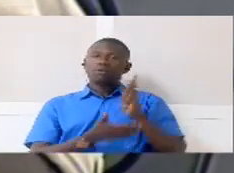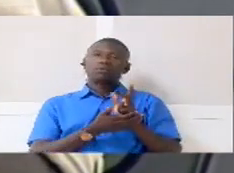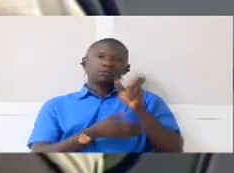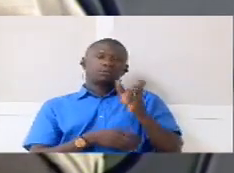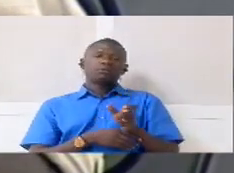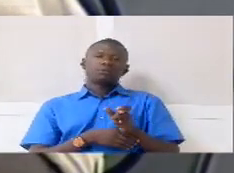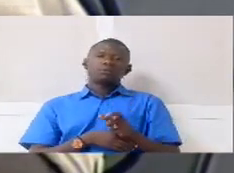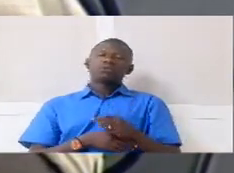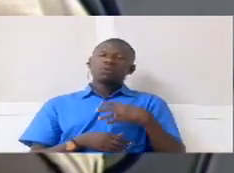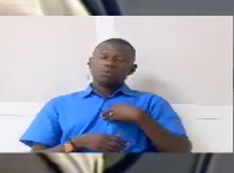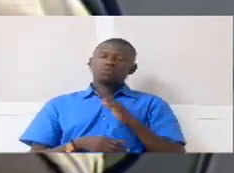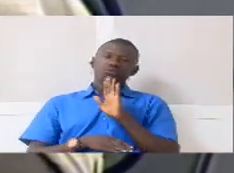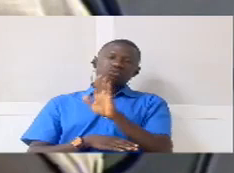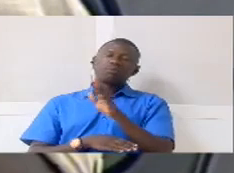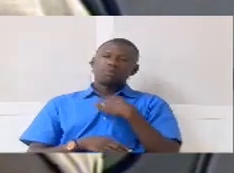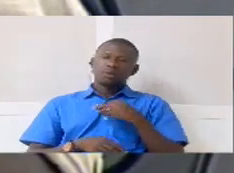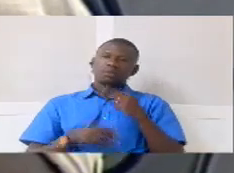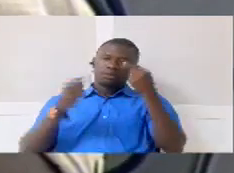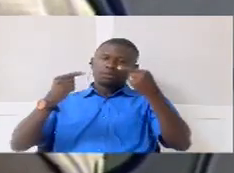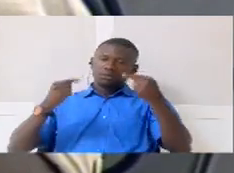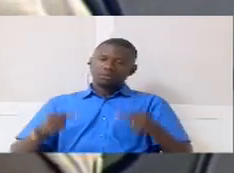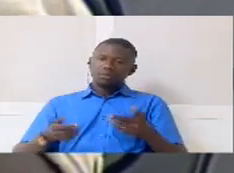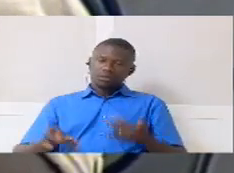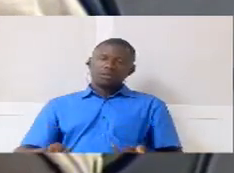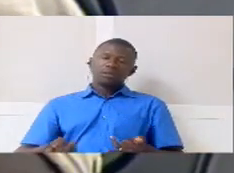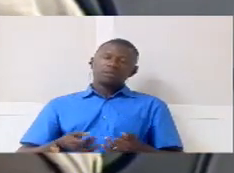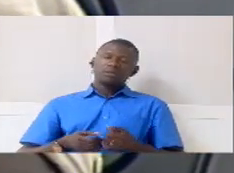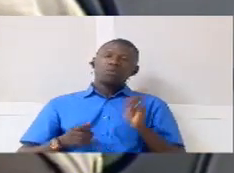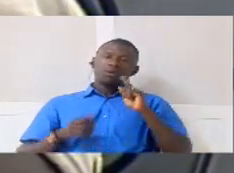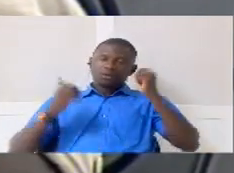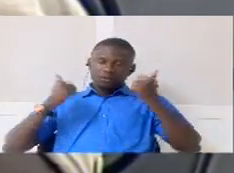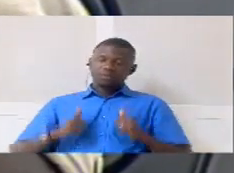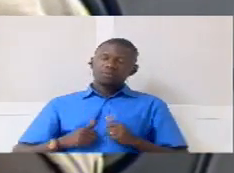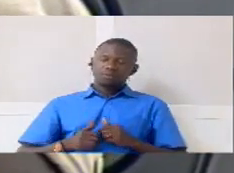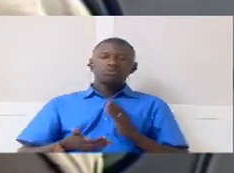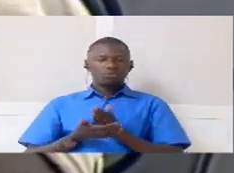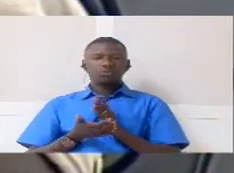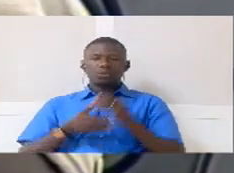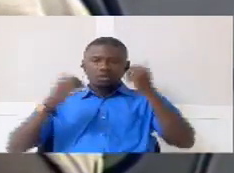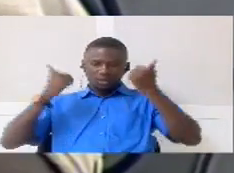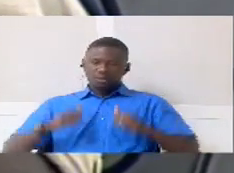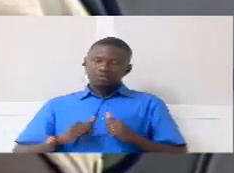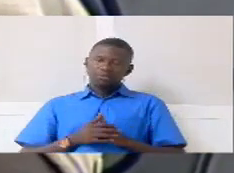So I will stop my statement here. What has happened? Has